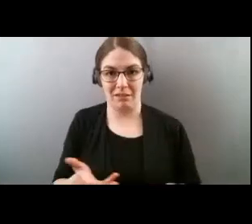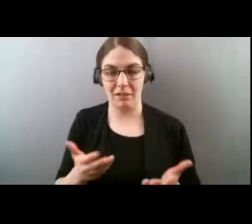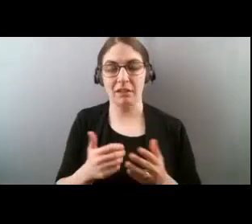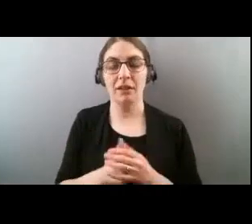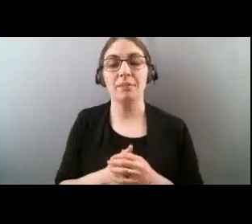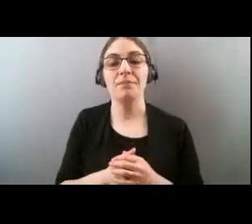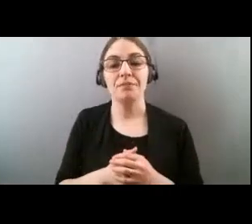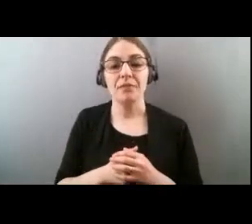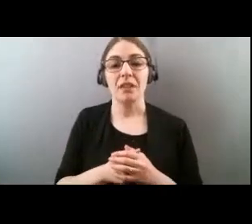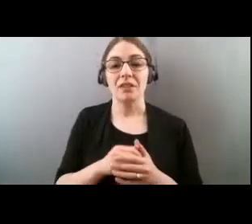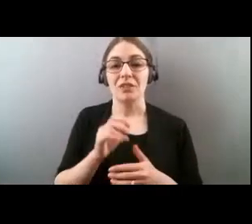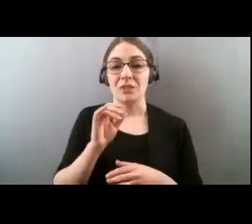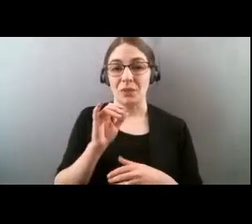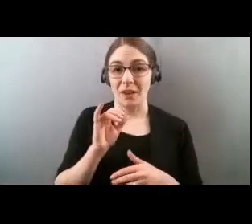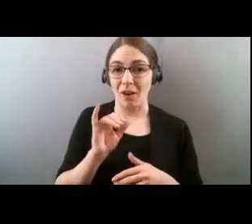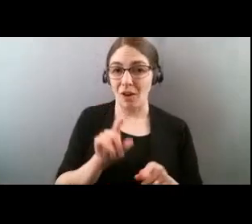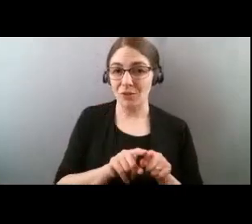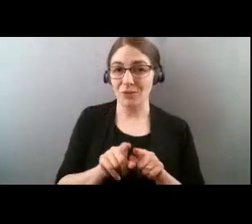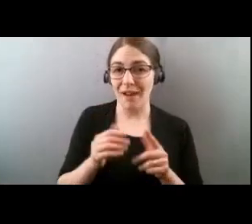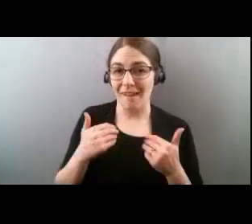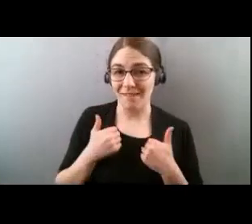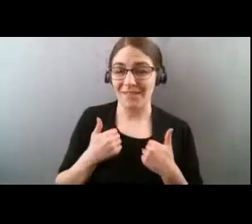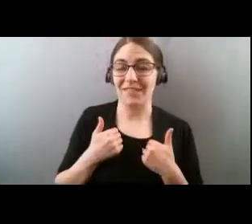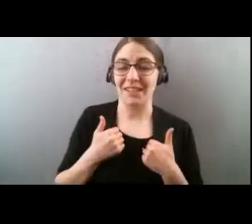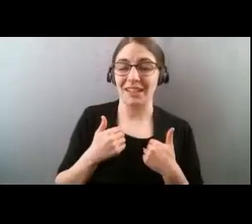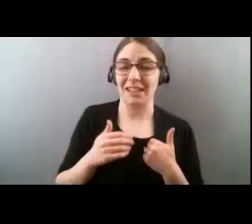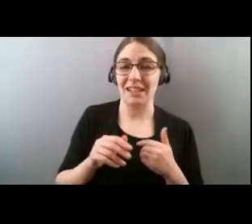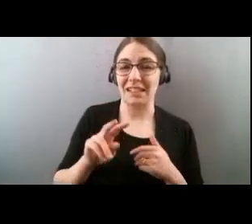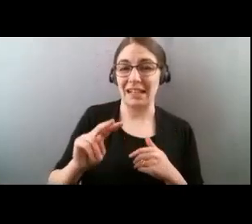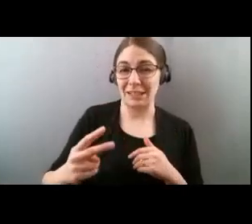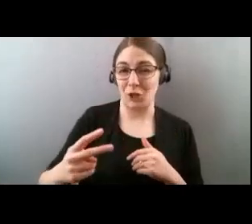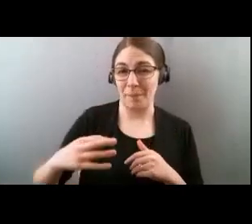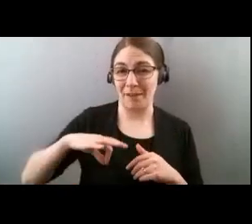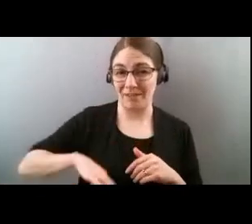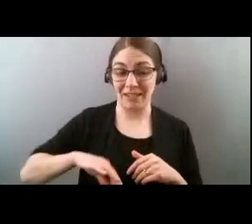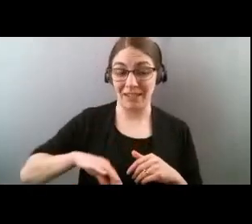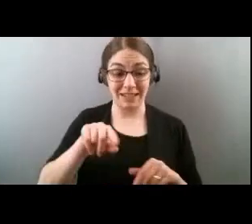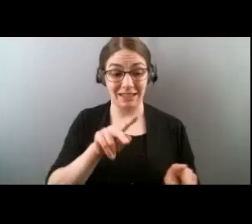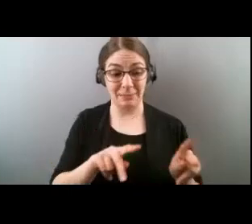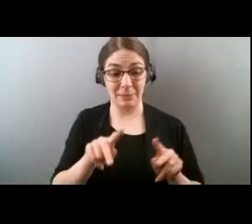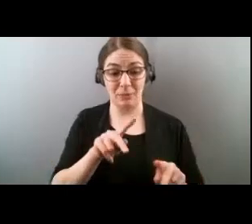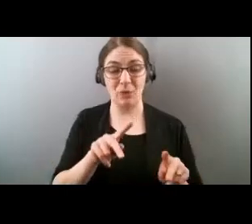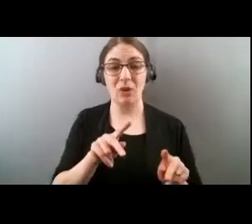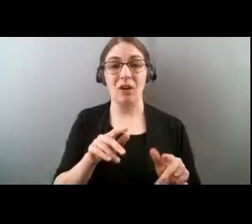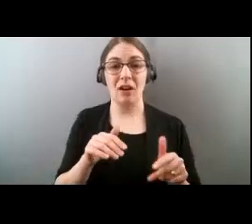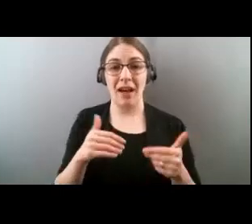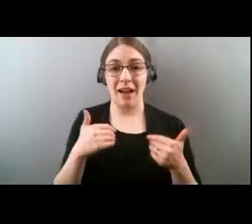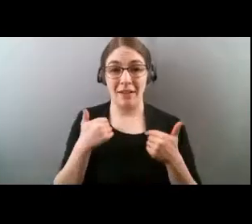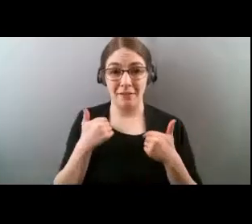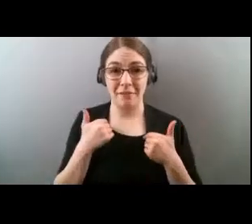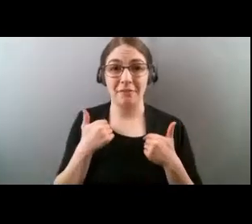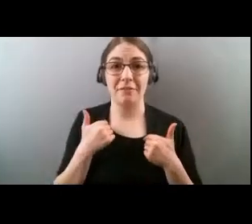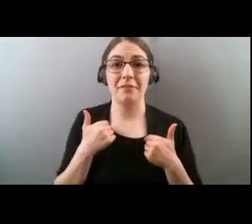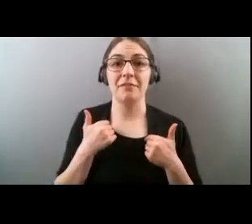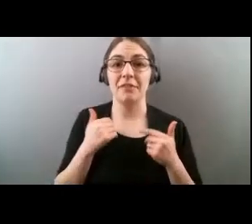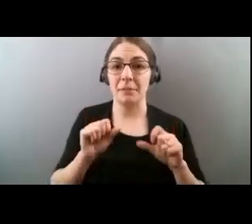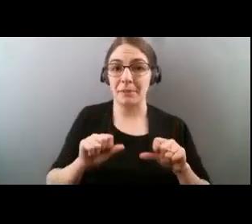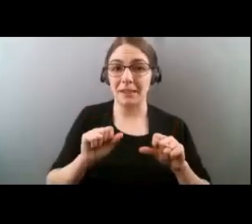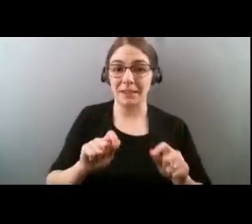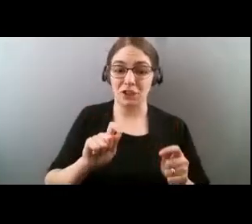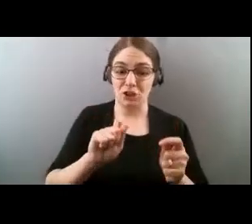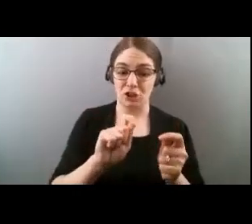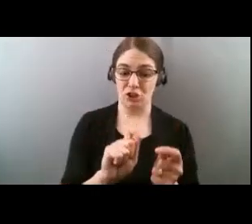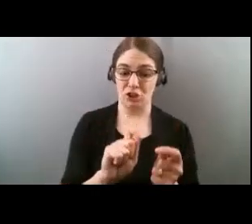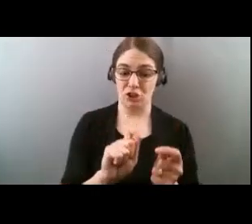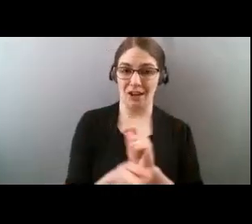a secondary benefit there that then these people in positions to make changes to systems are learning